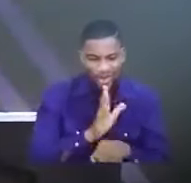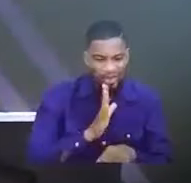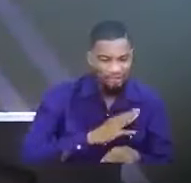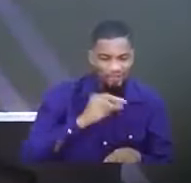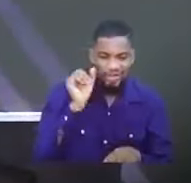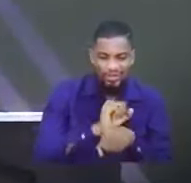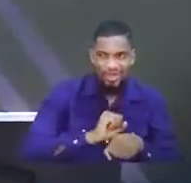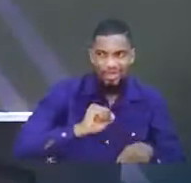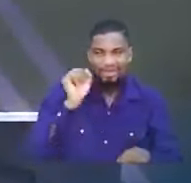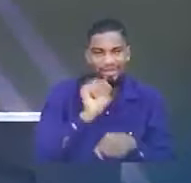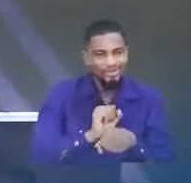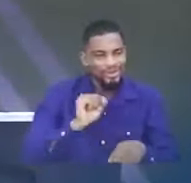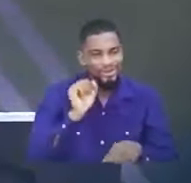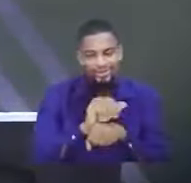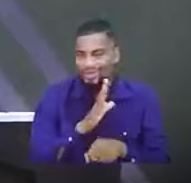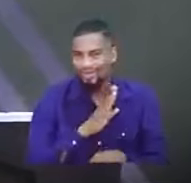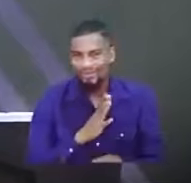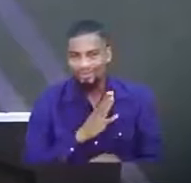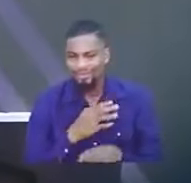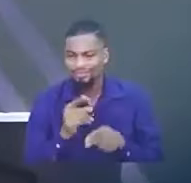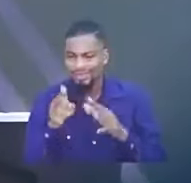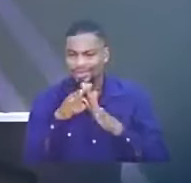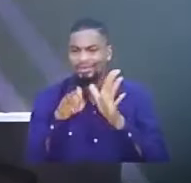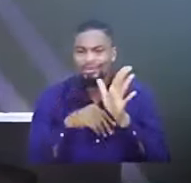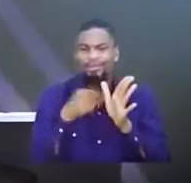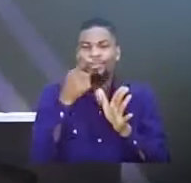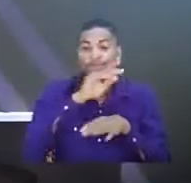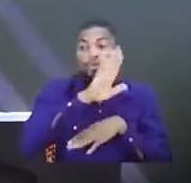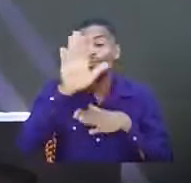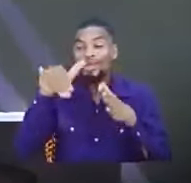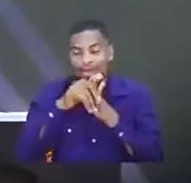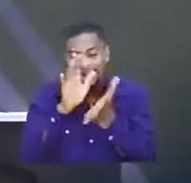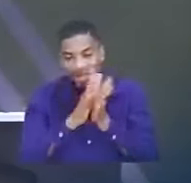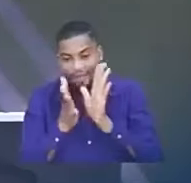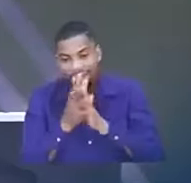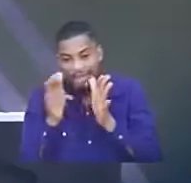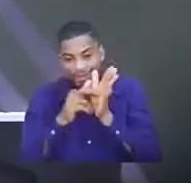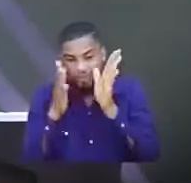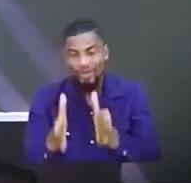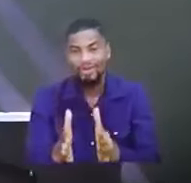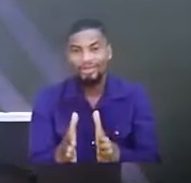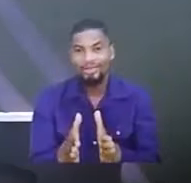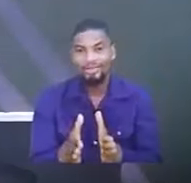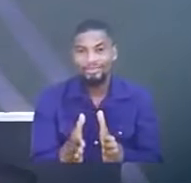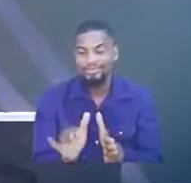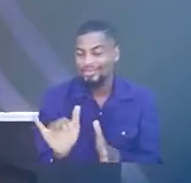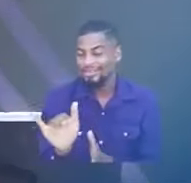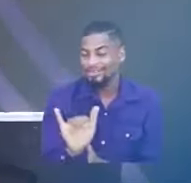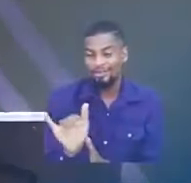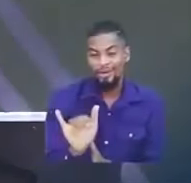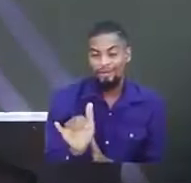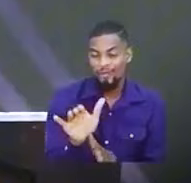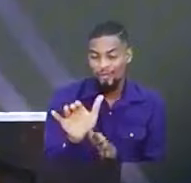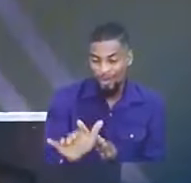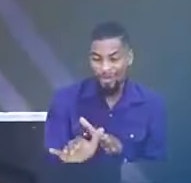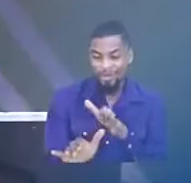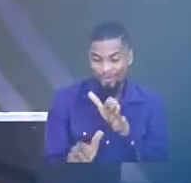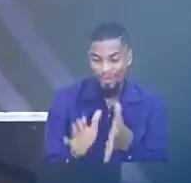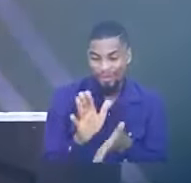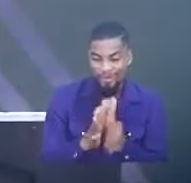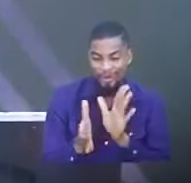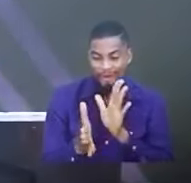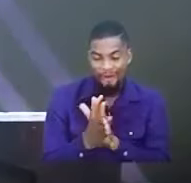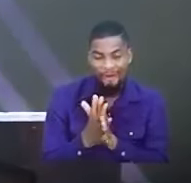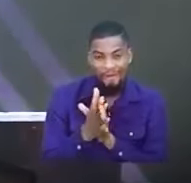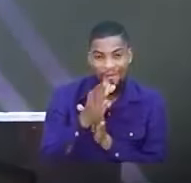future. And the Bible says that such people will rule. So walk with them so that you can also rule. Walk with diligent